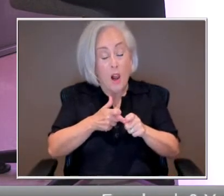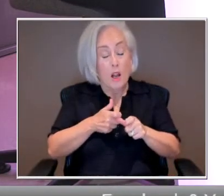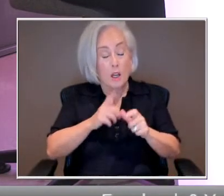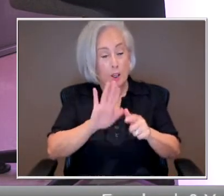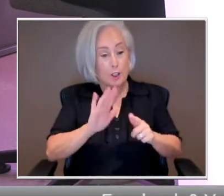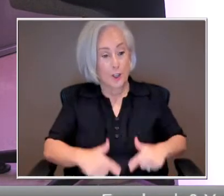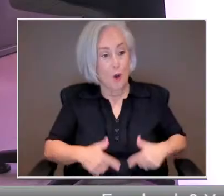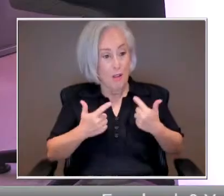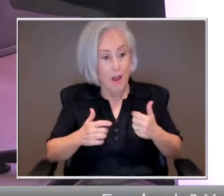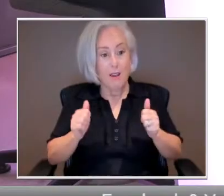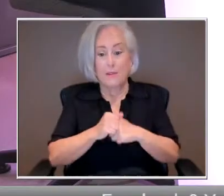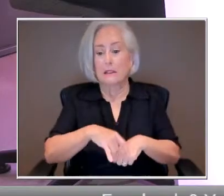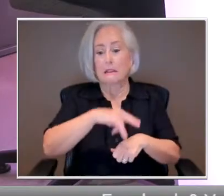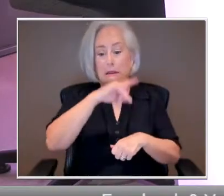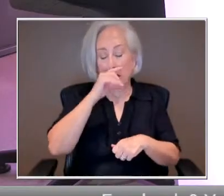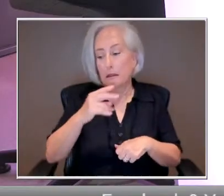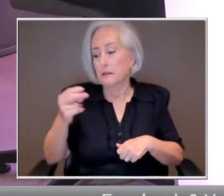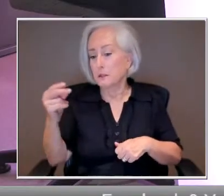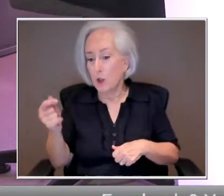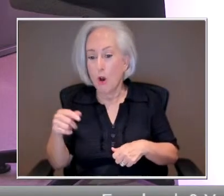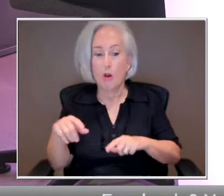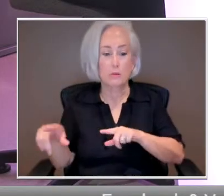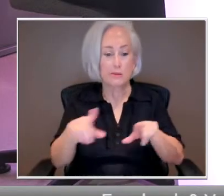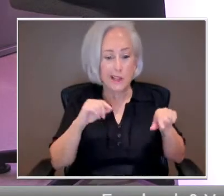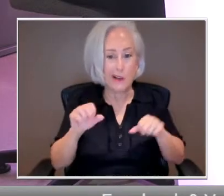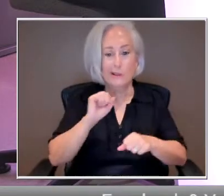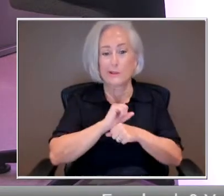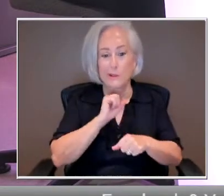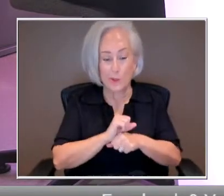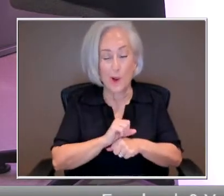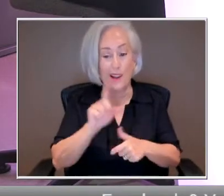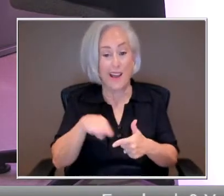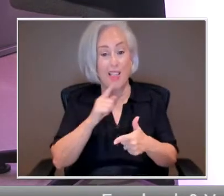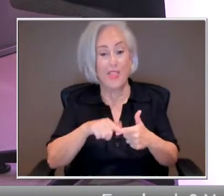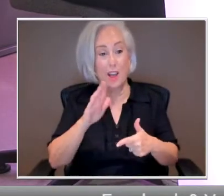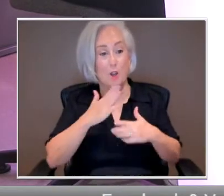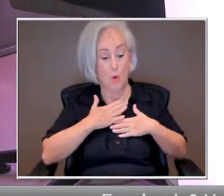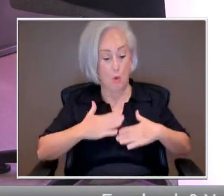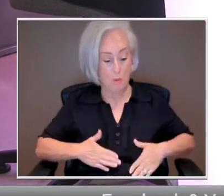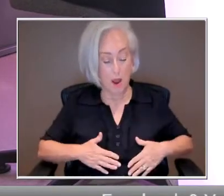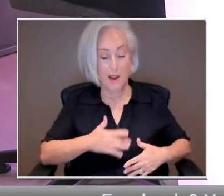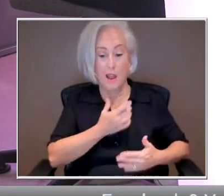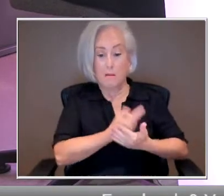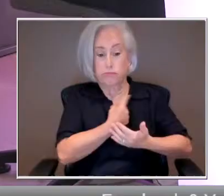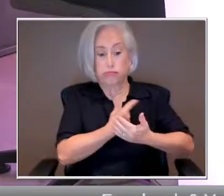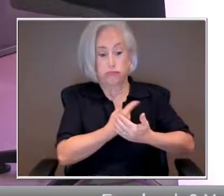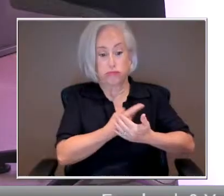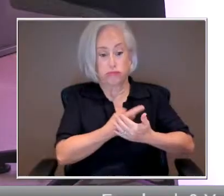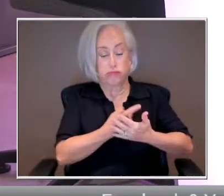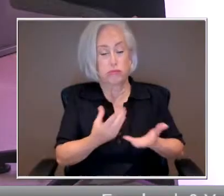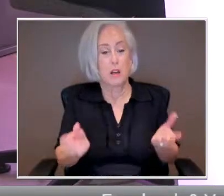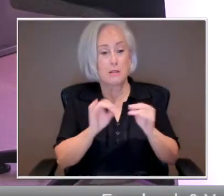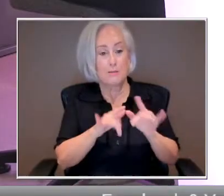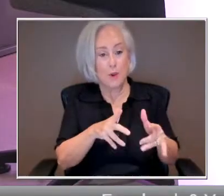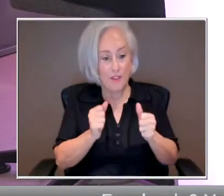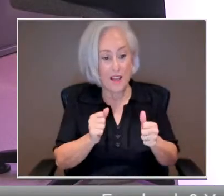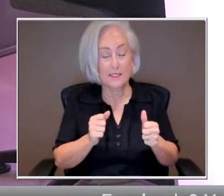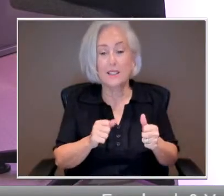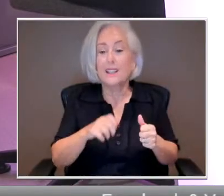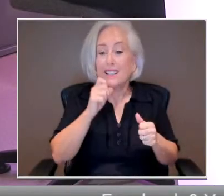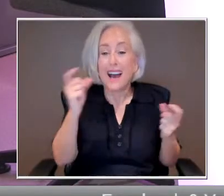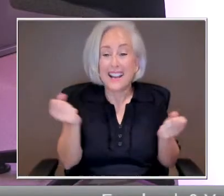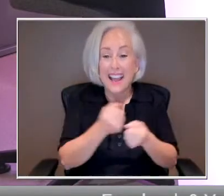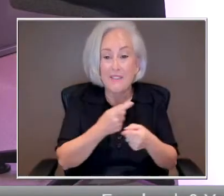errands and everything you do, and then your body was running that extra marathon with your heart. So not everyone diagnosed with SVT needs